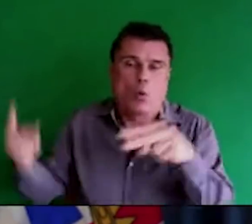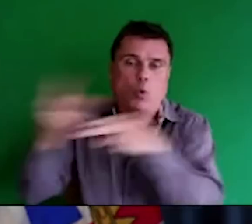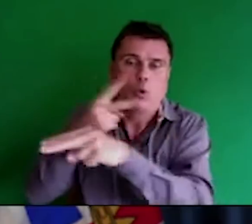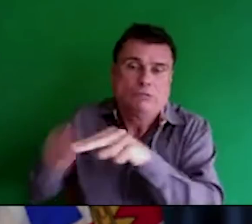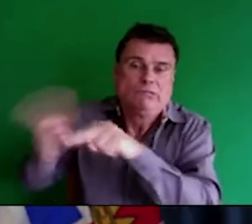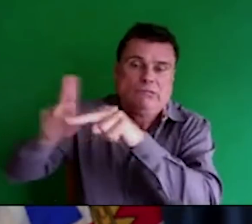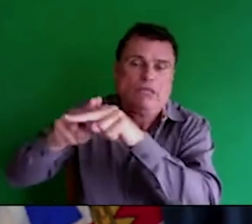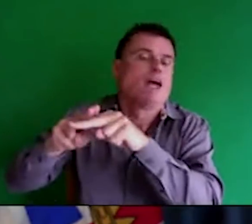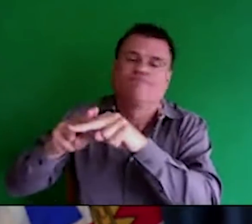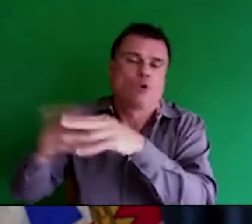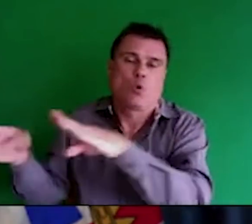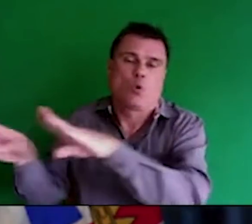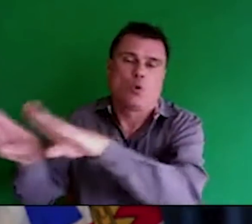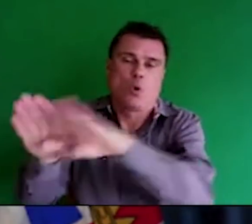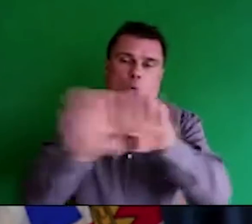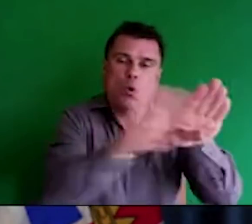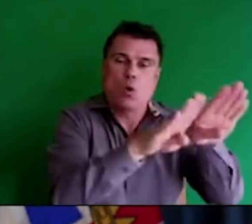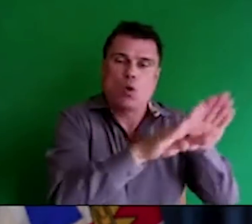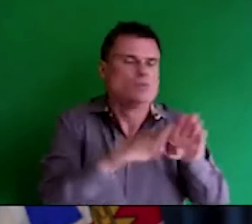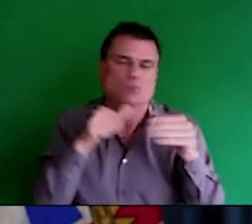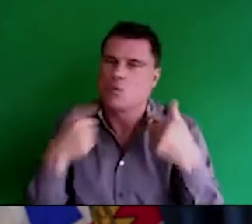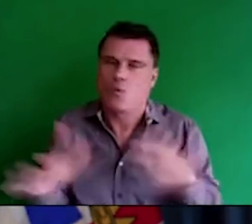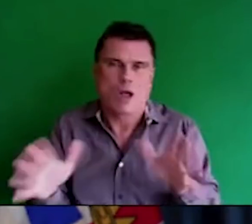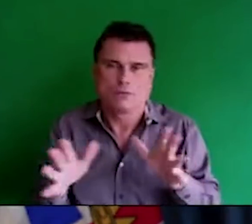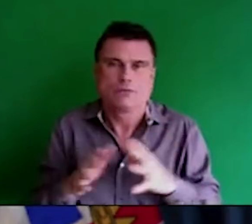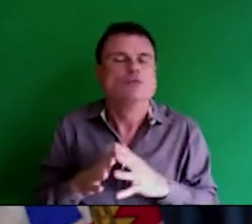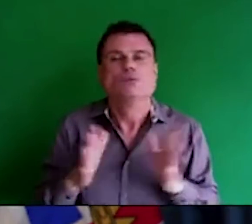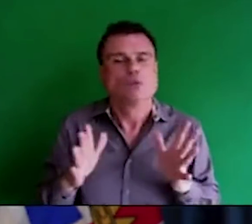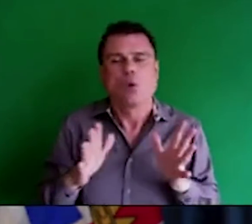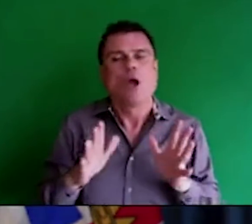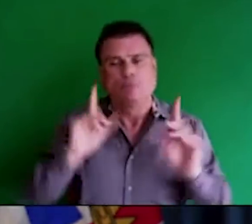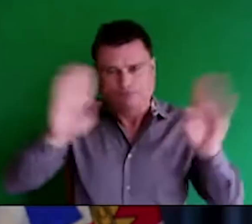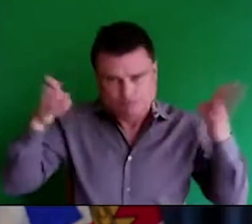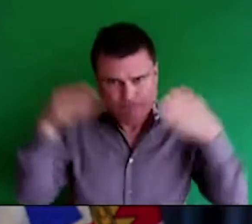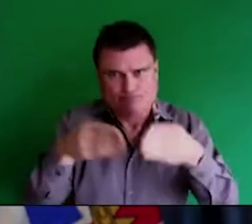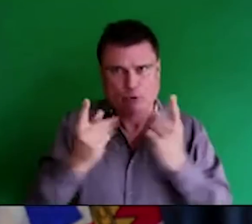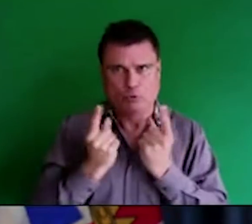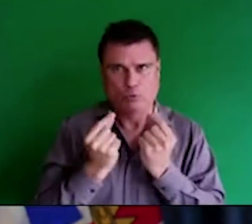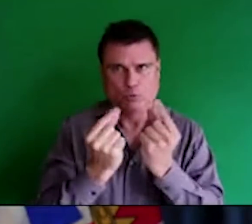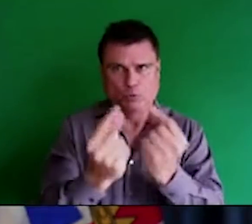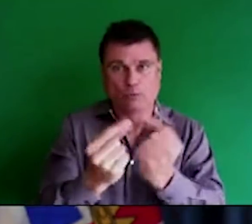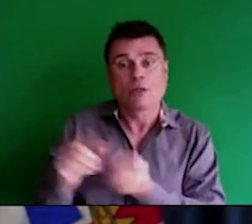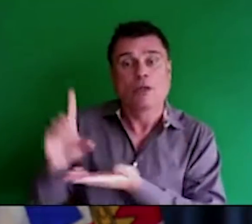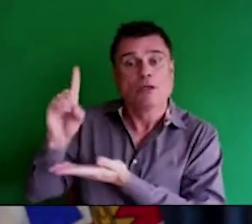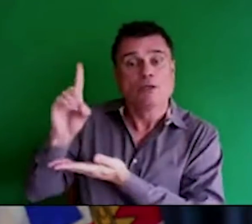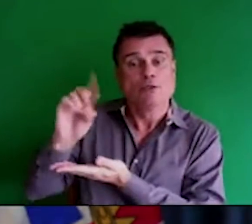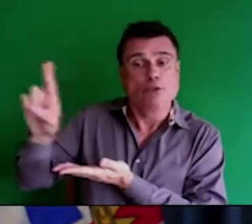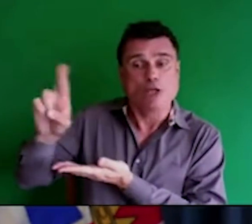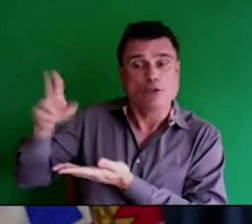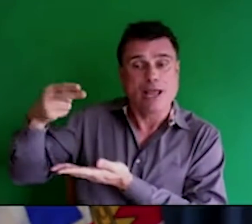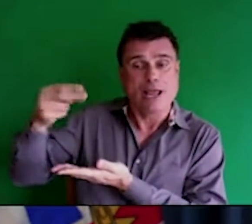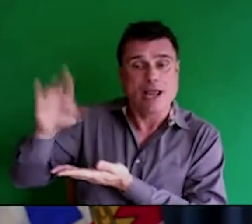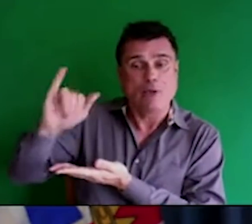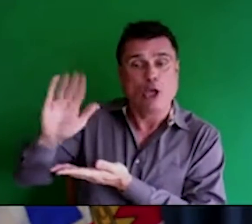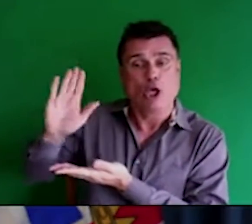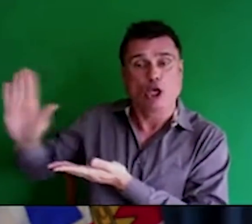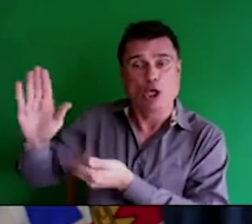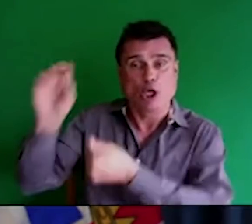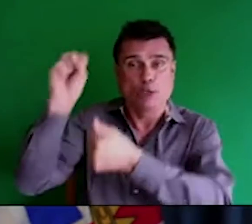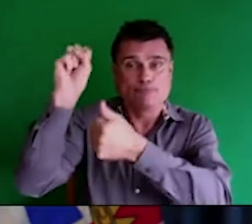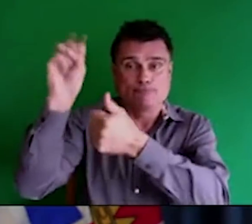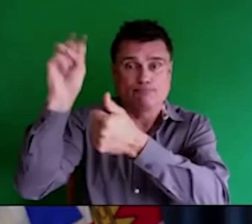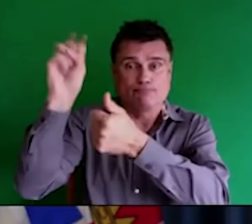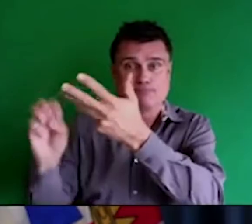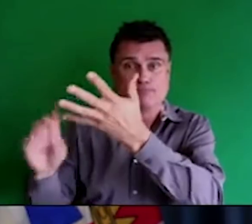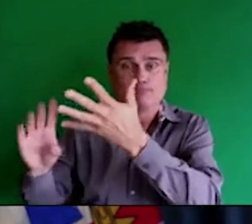past couple of days, and she'll be available later this afternoon to talk about those in detail. But over the next 2 weeks, we need